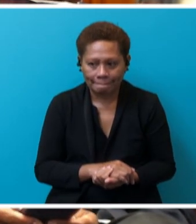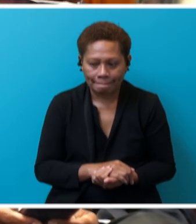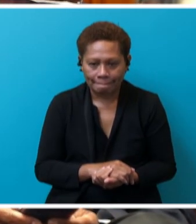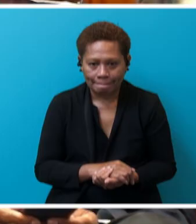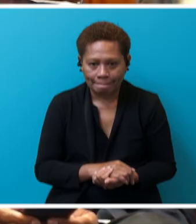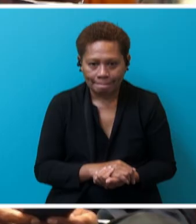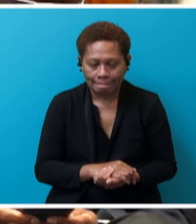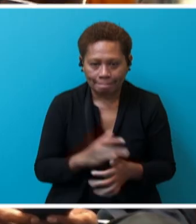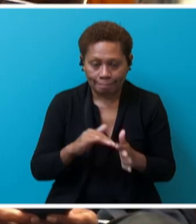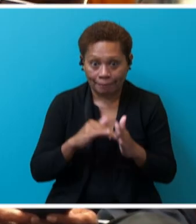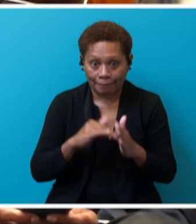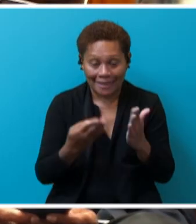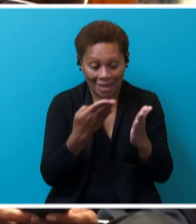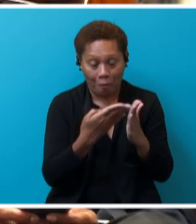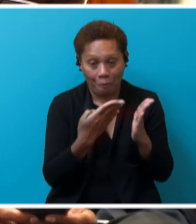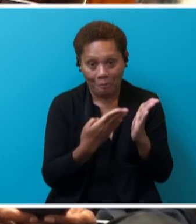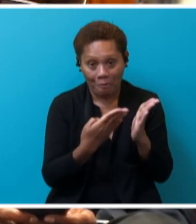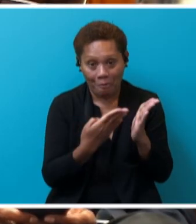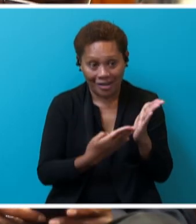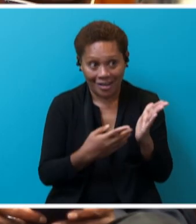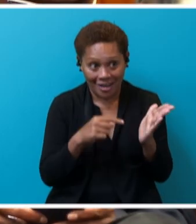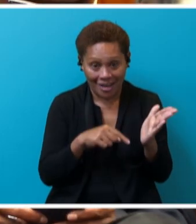the current budget, the budget allocates